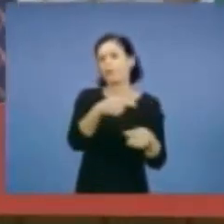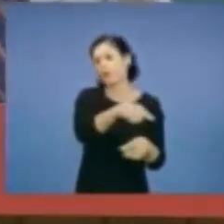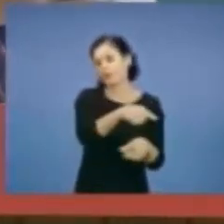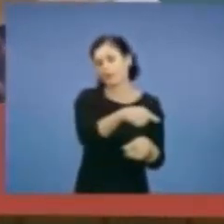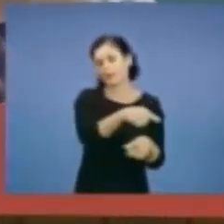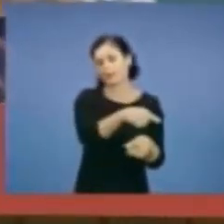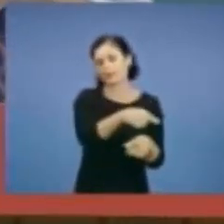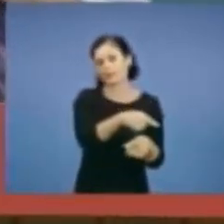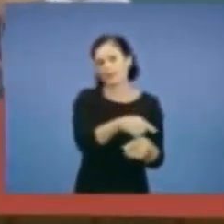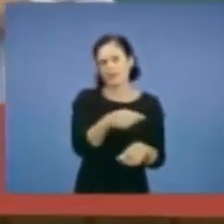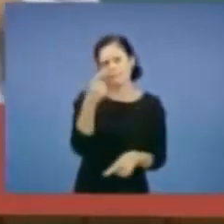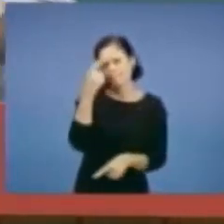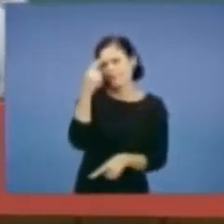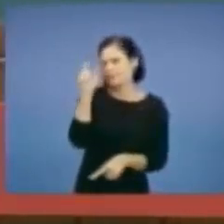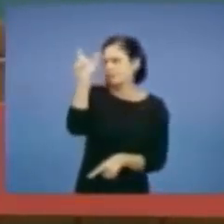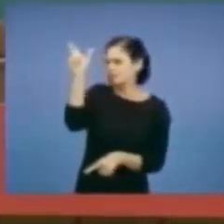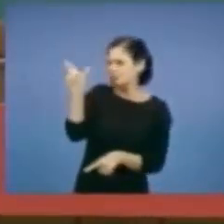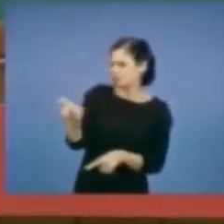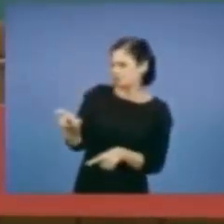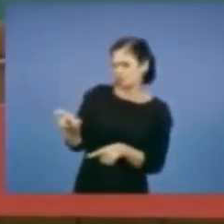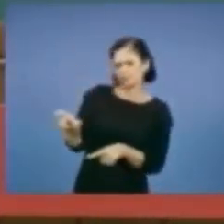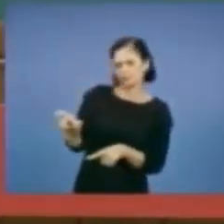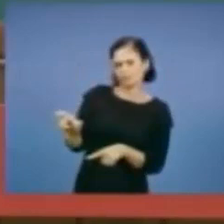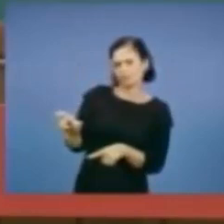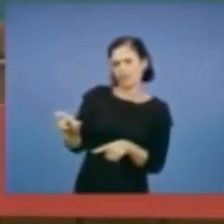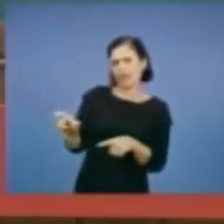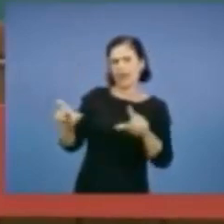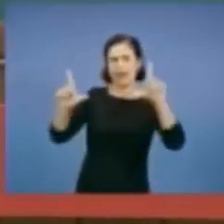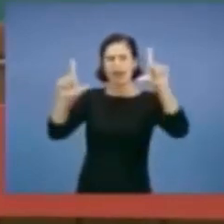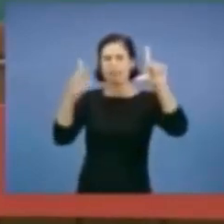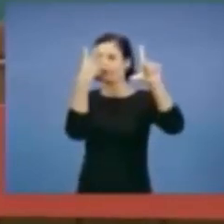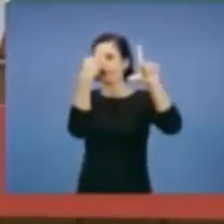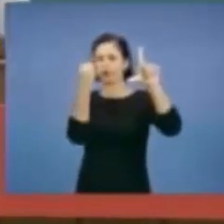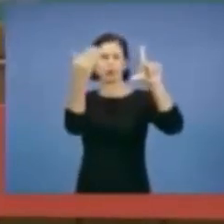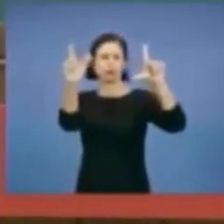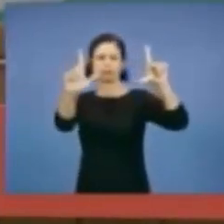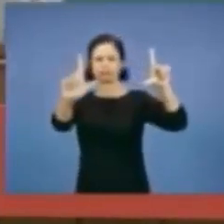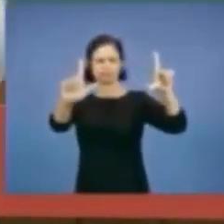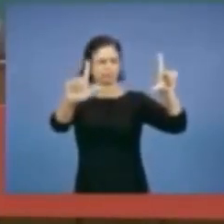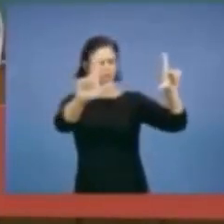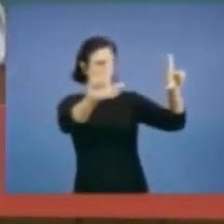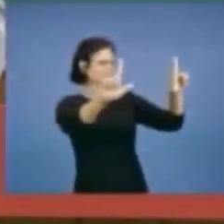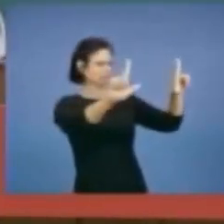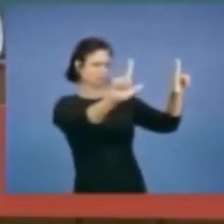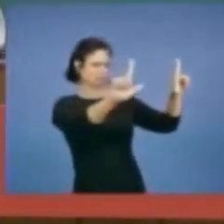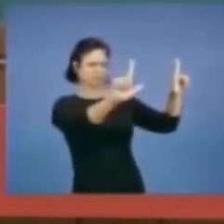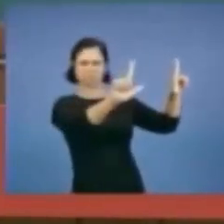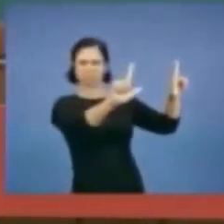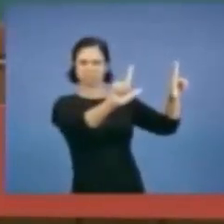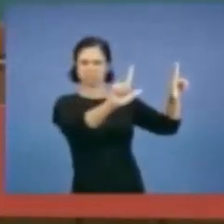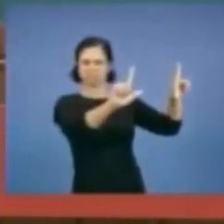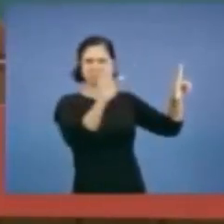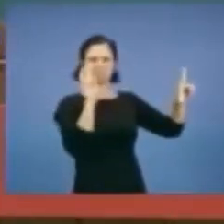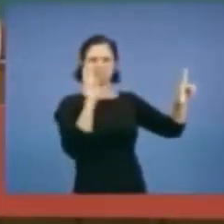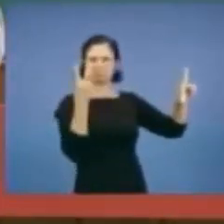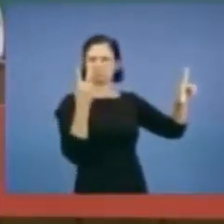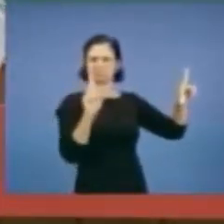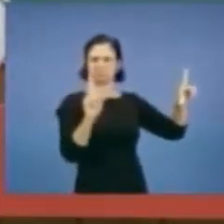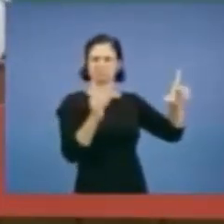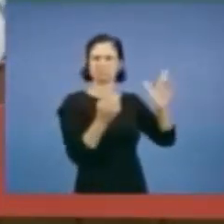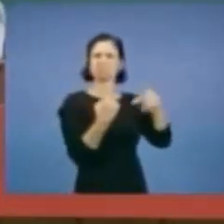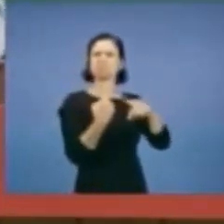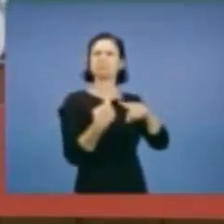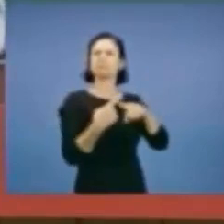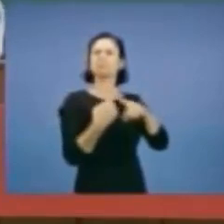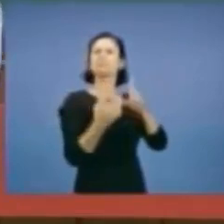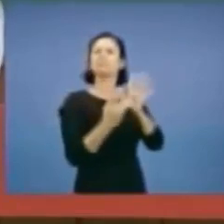They didn't, because they even forget about his appearance. They were looking for his appearance, his picture. They would never recognize Jesus because